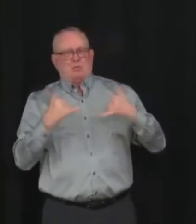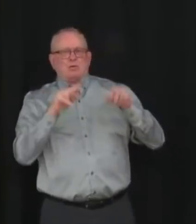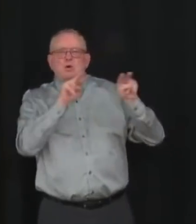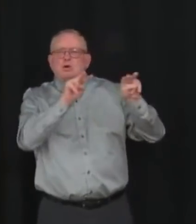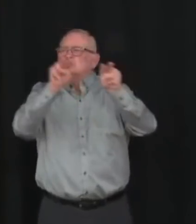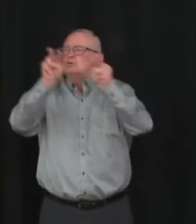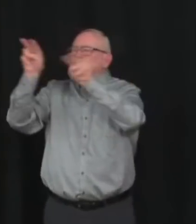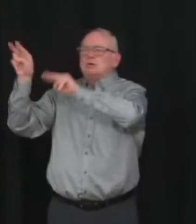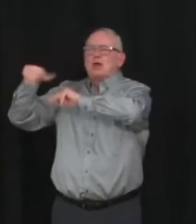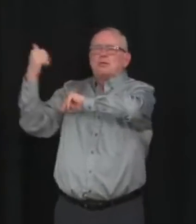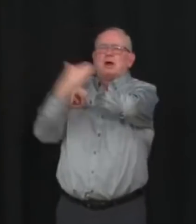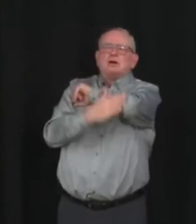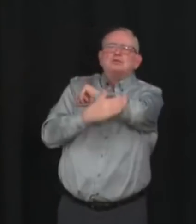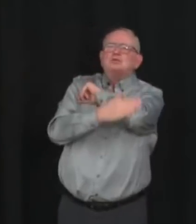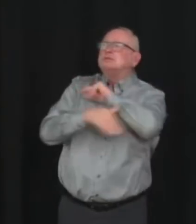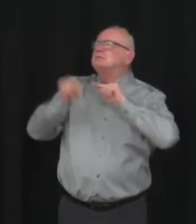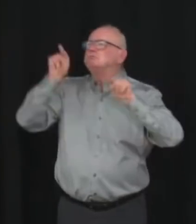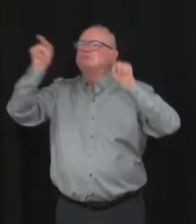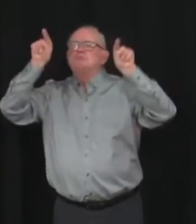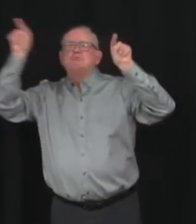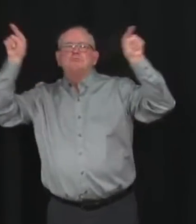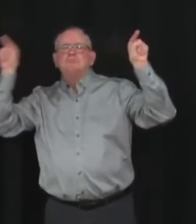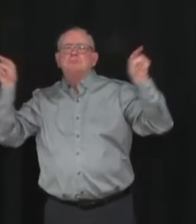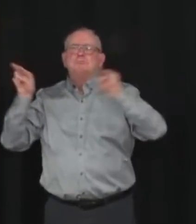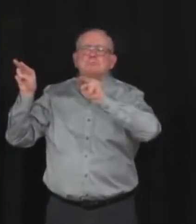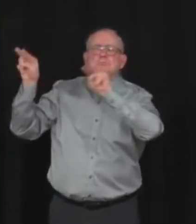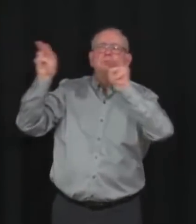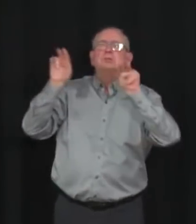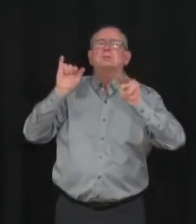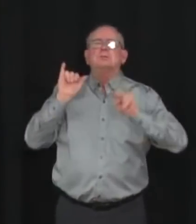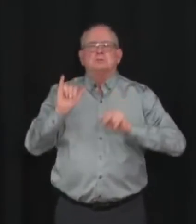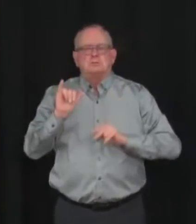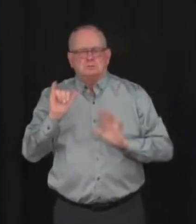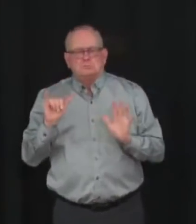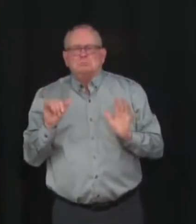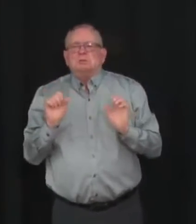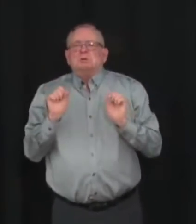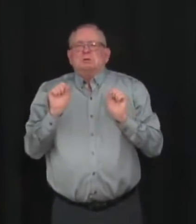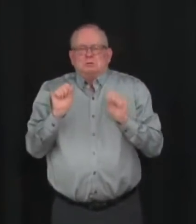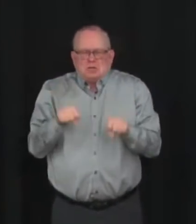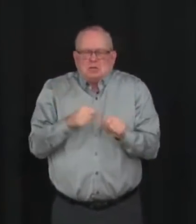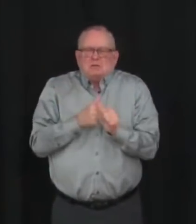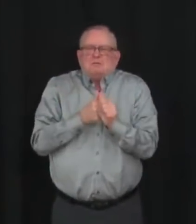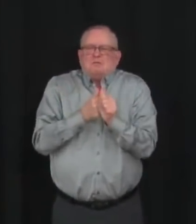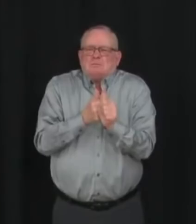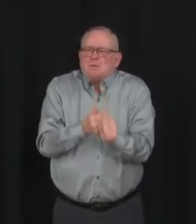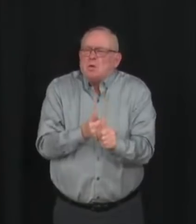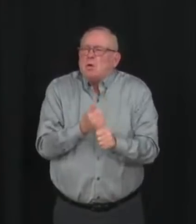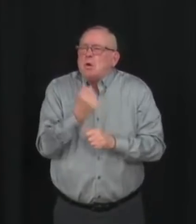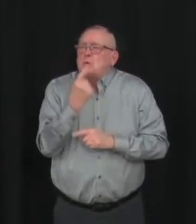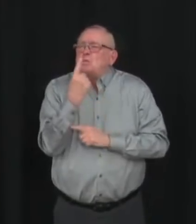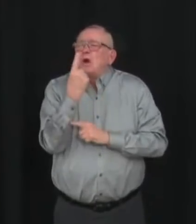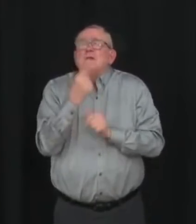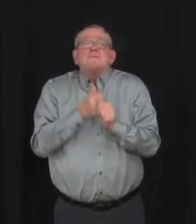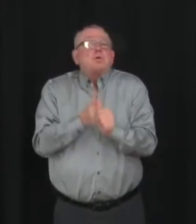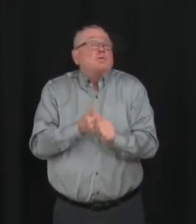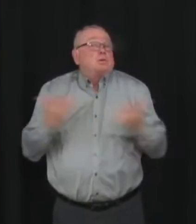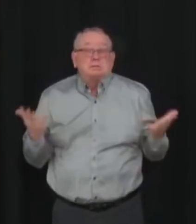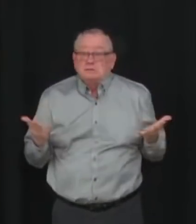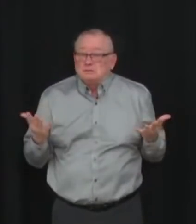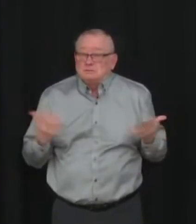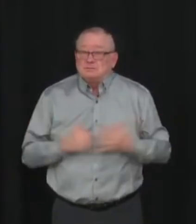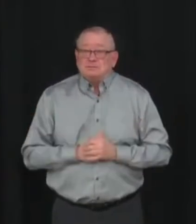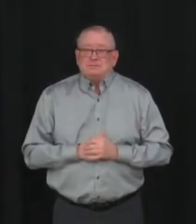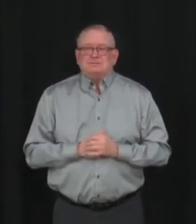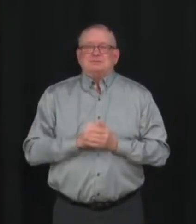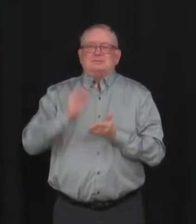One aspect of these efforts is reducing the duration of isolation requirements for people who are vaccinated. Effective Monday, January